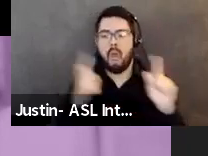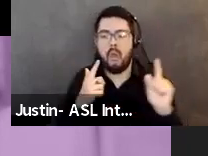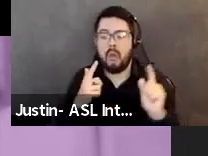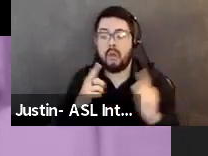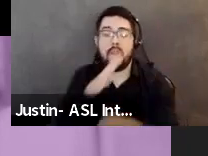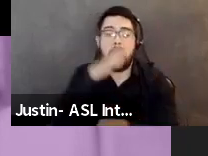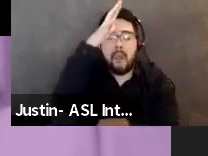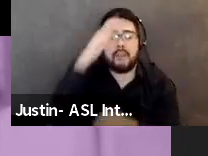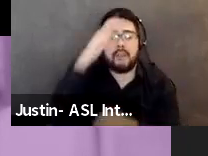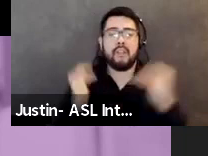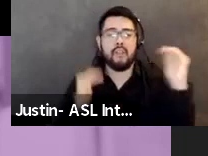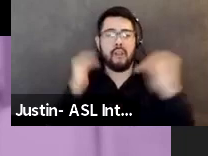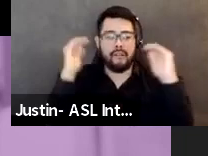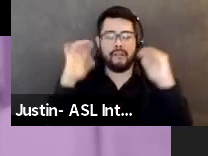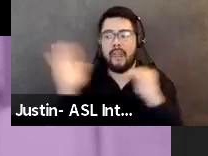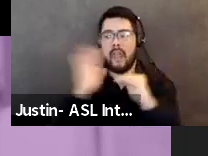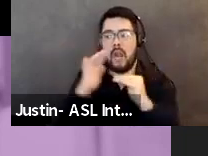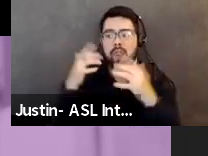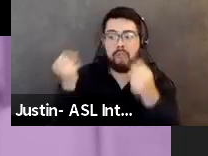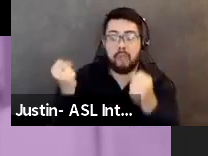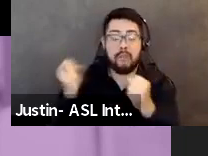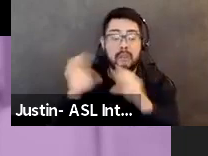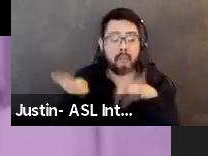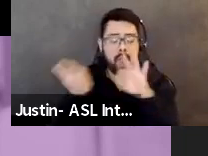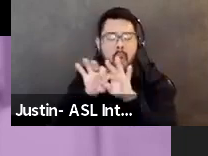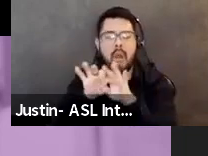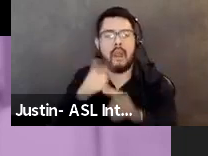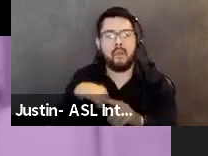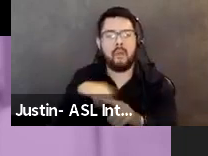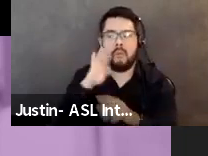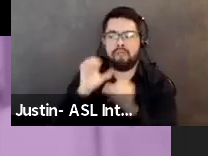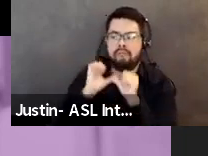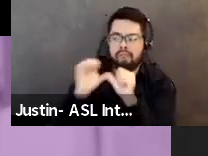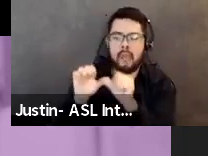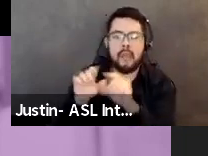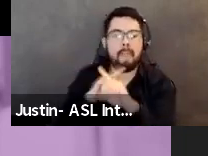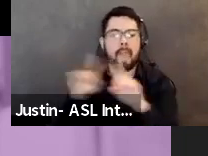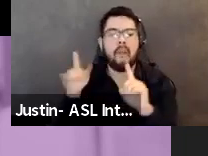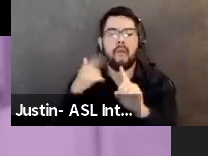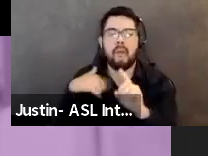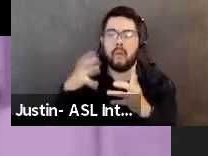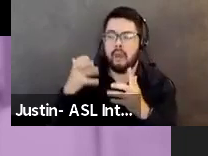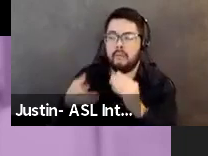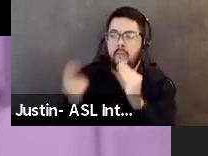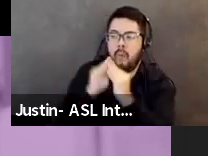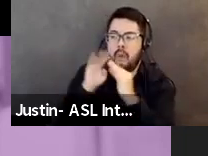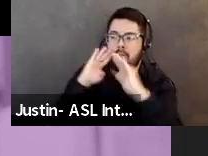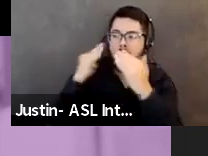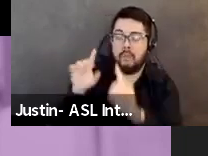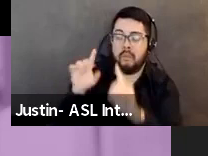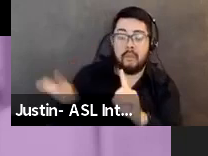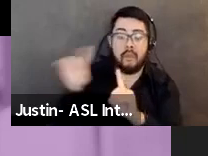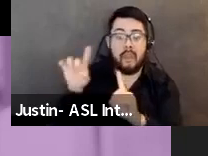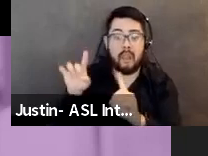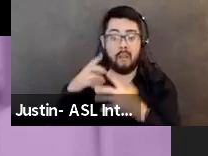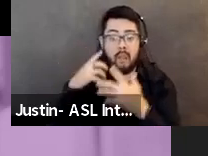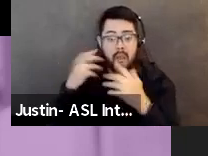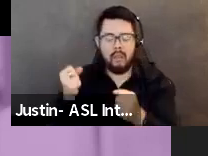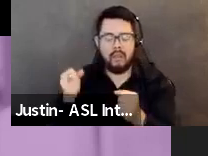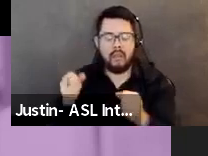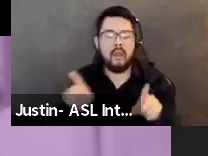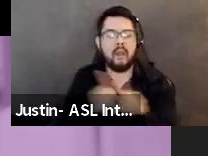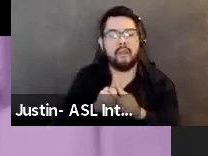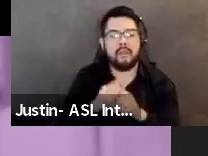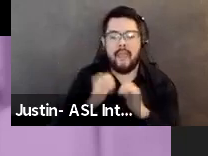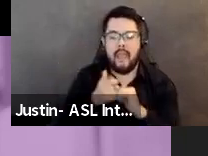wellness as well and we are focusing um as we always do but with greater urgency and intensity in school reopening around building those